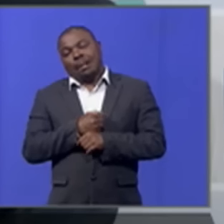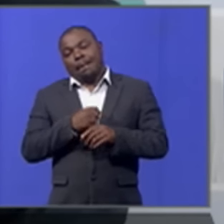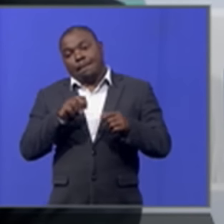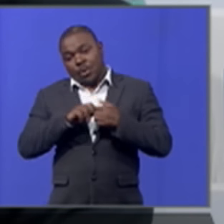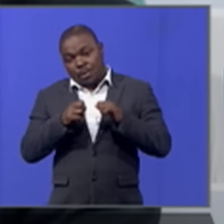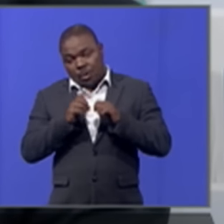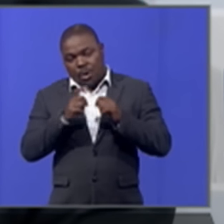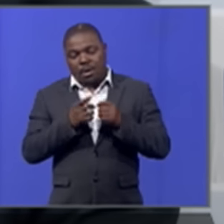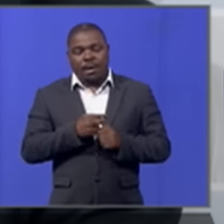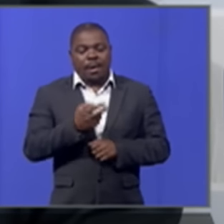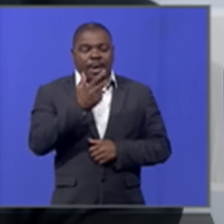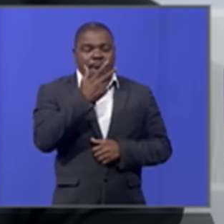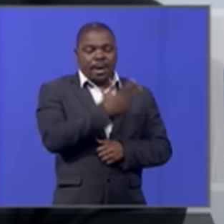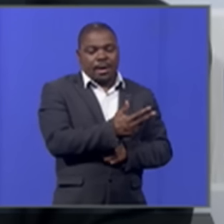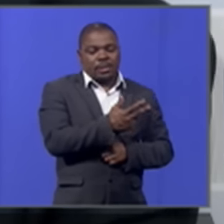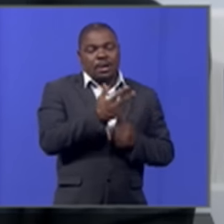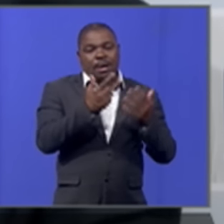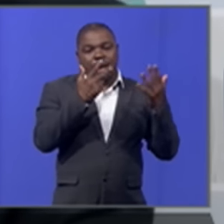lost